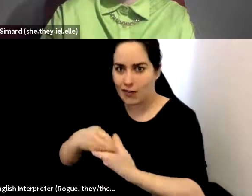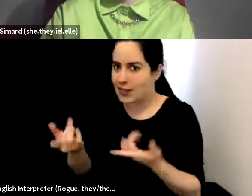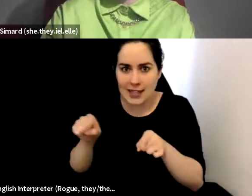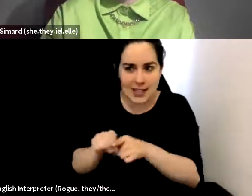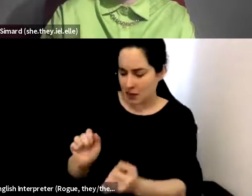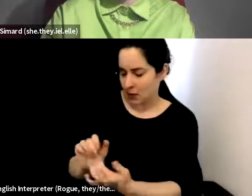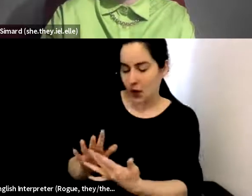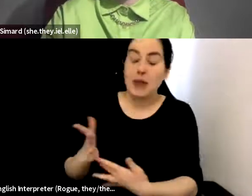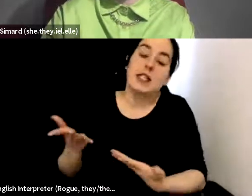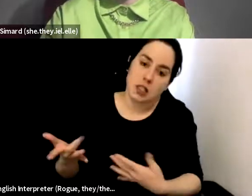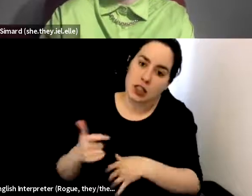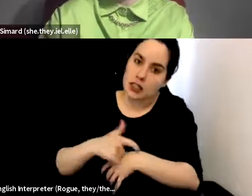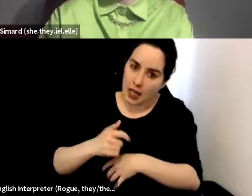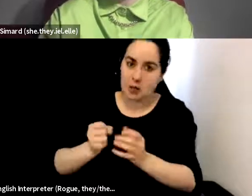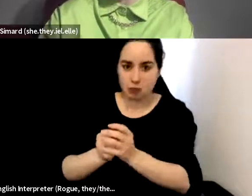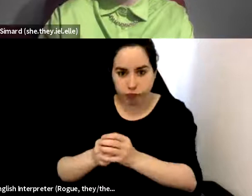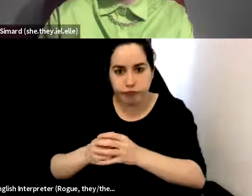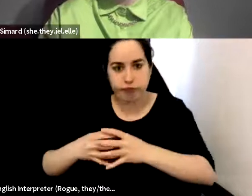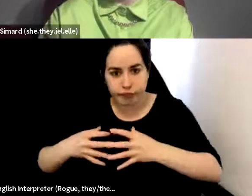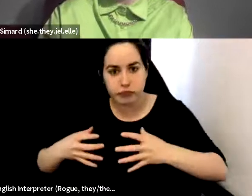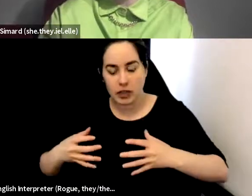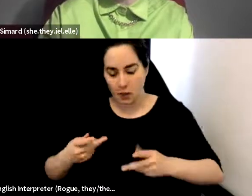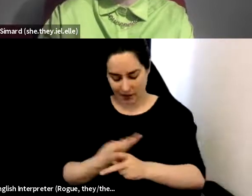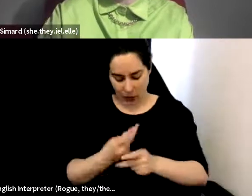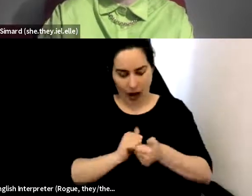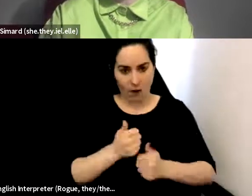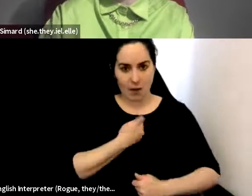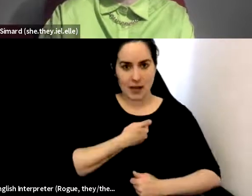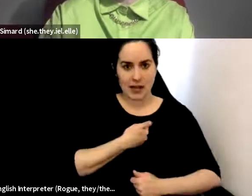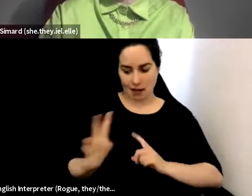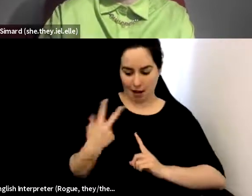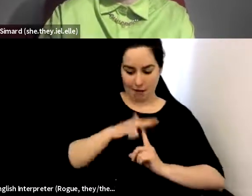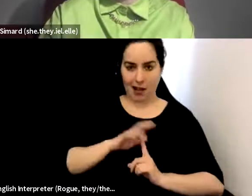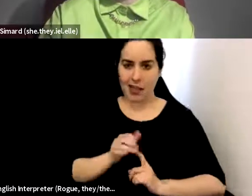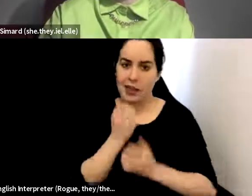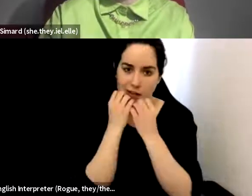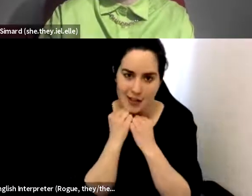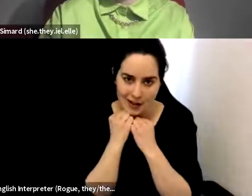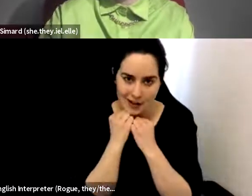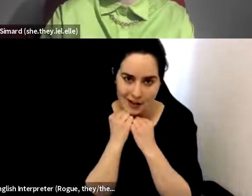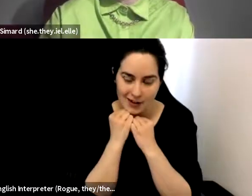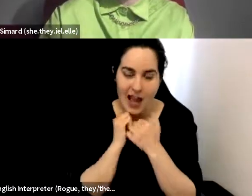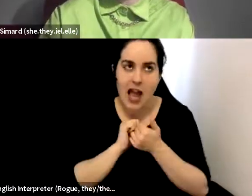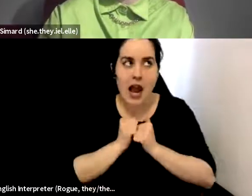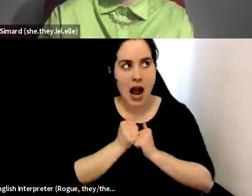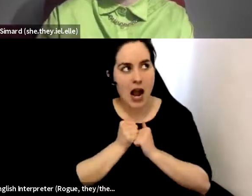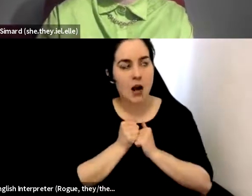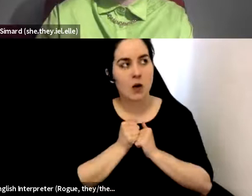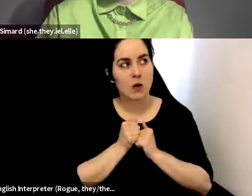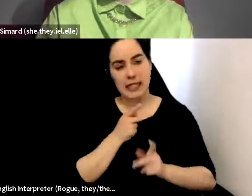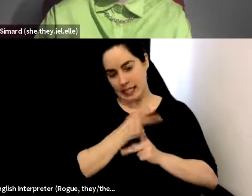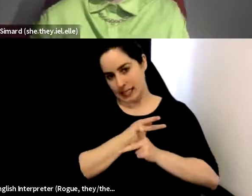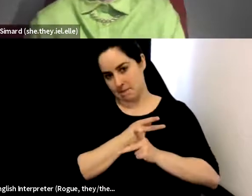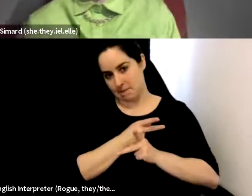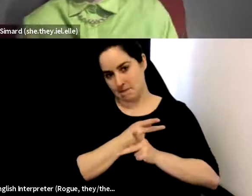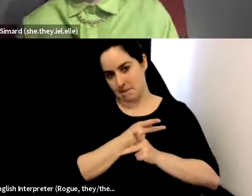But it took me a while for it to come to myself, and then to realize how to hold that space. It